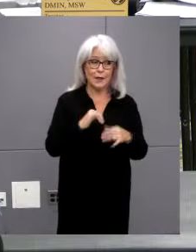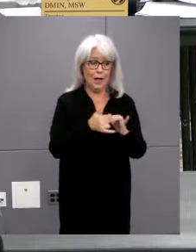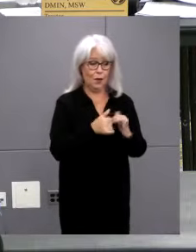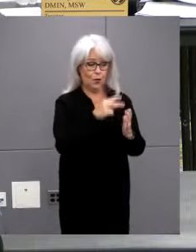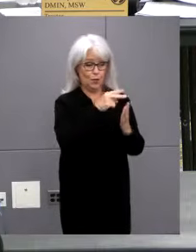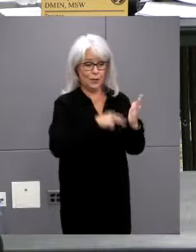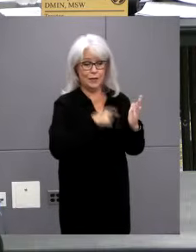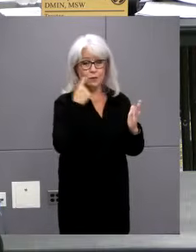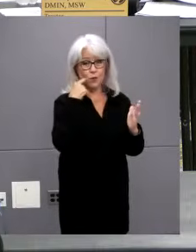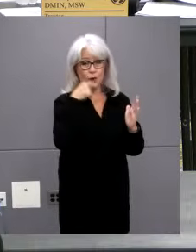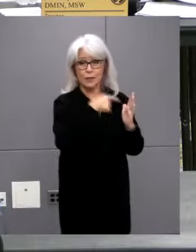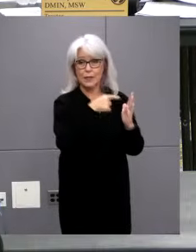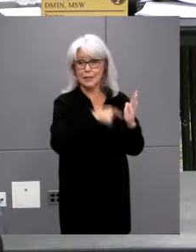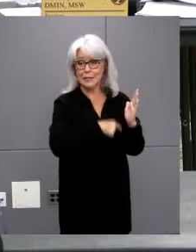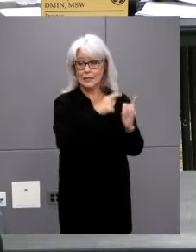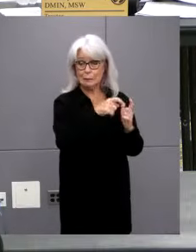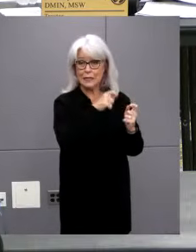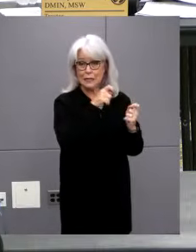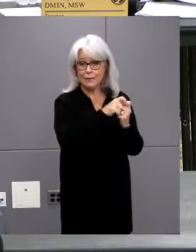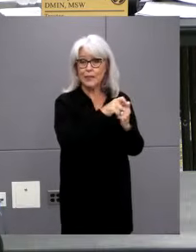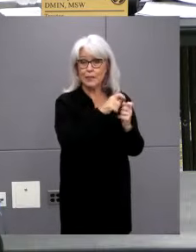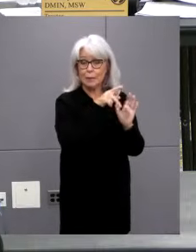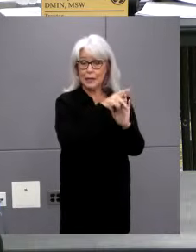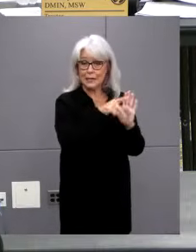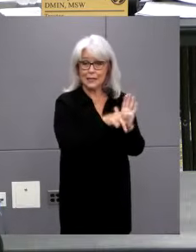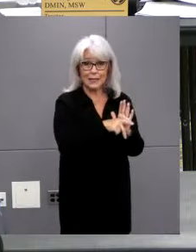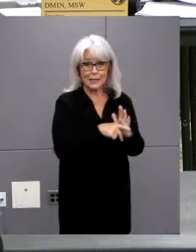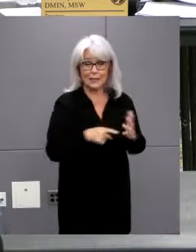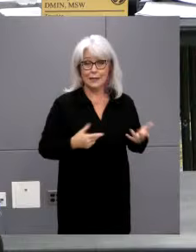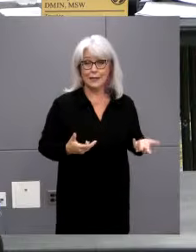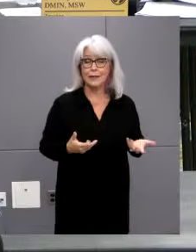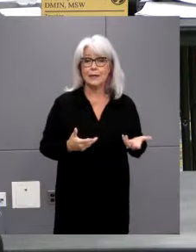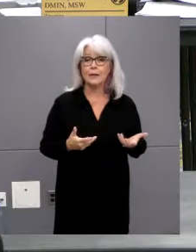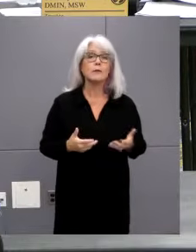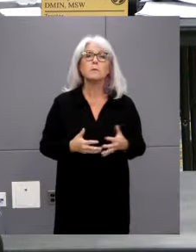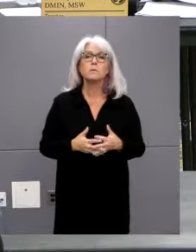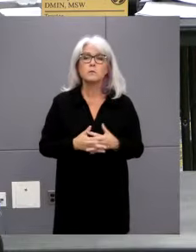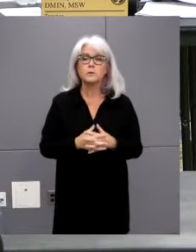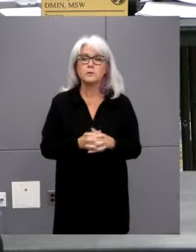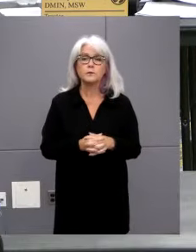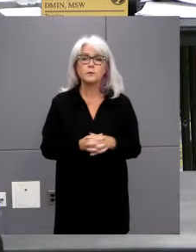this particular policy. Okay.